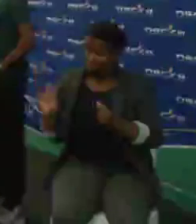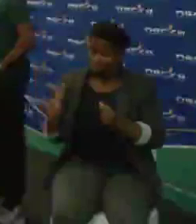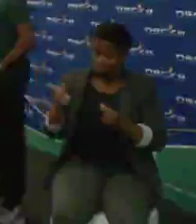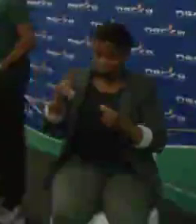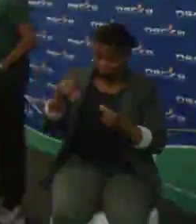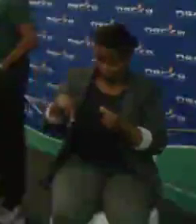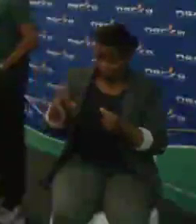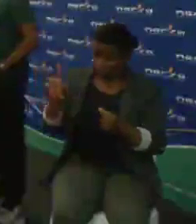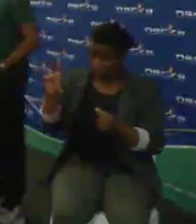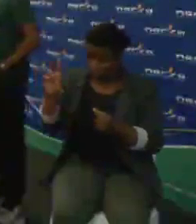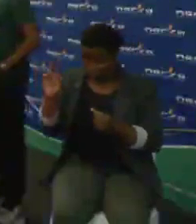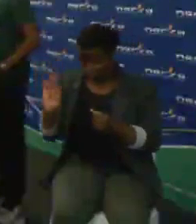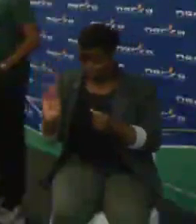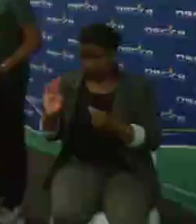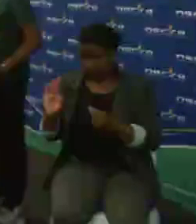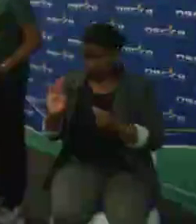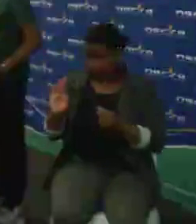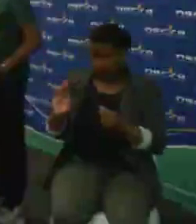achieve the initial